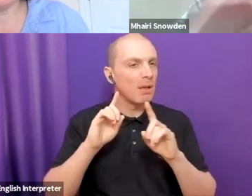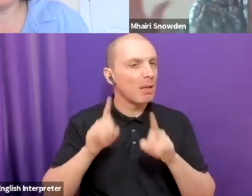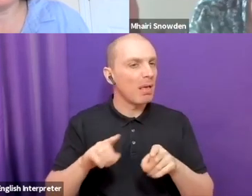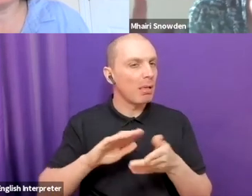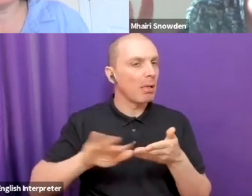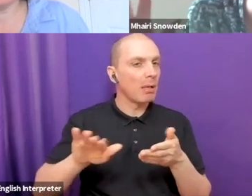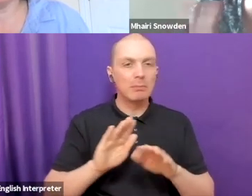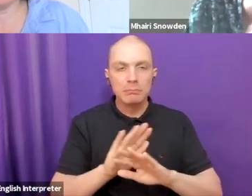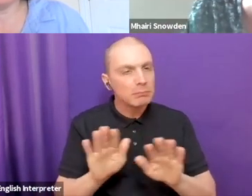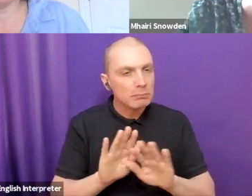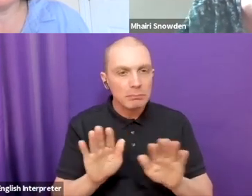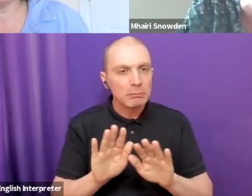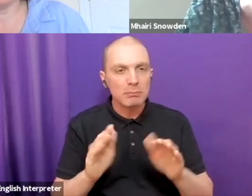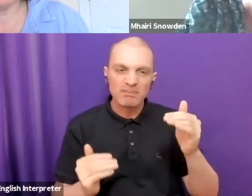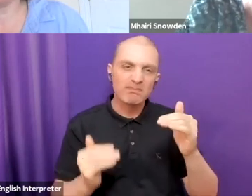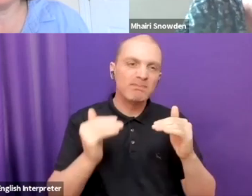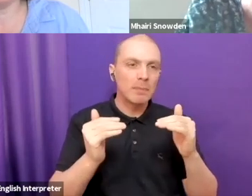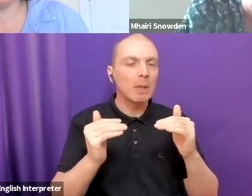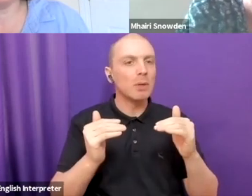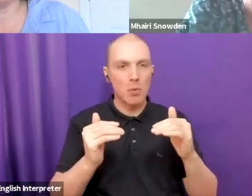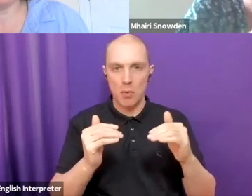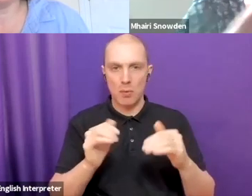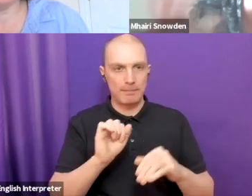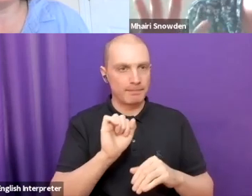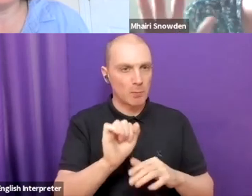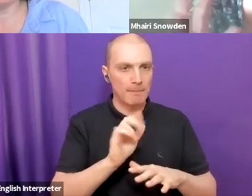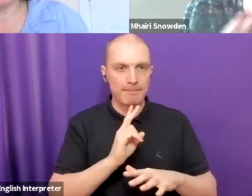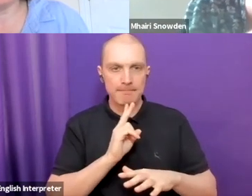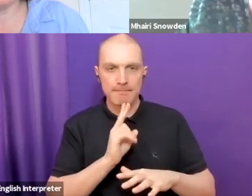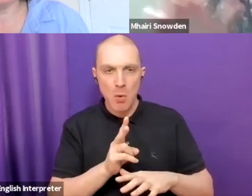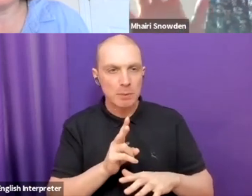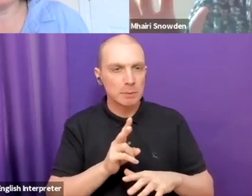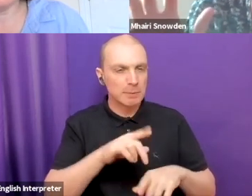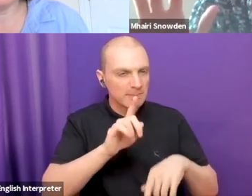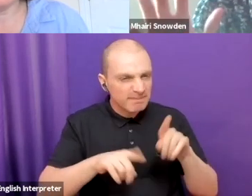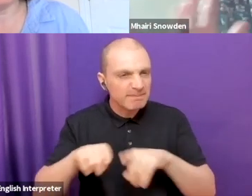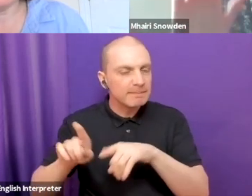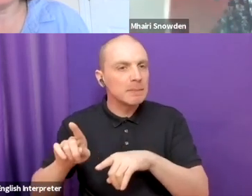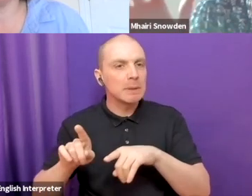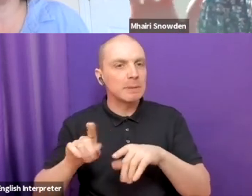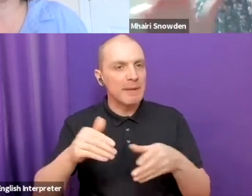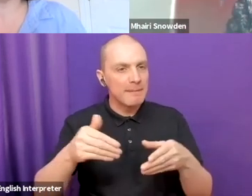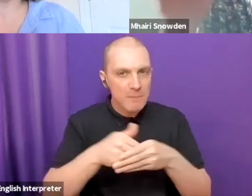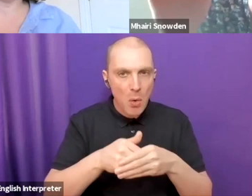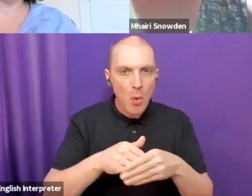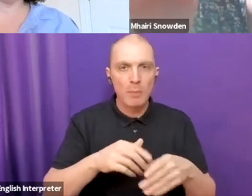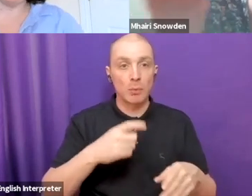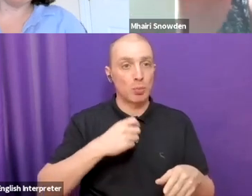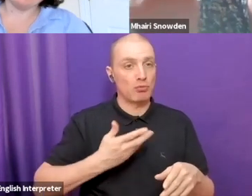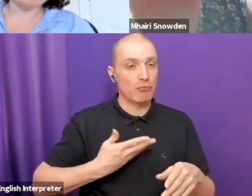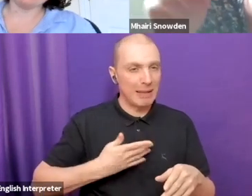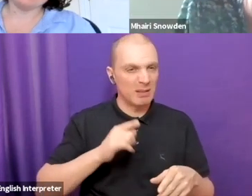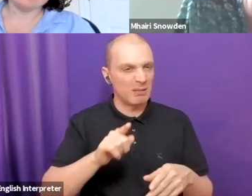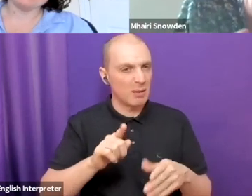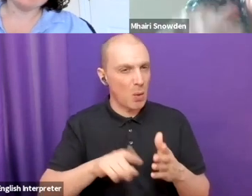the whole wealth of civil society voices together. So not just folks who have been involved in human rights debates on law and know all the techie stuff,